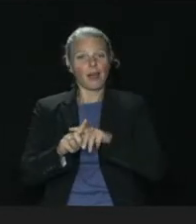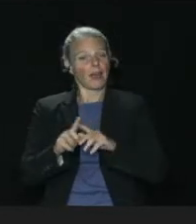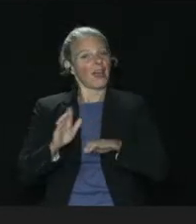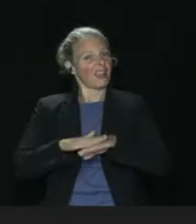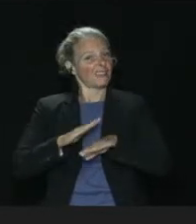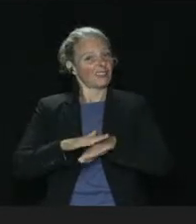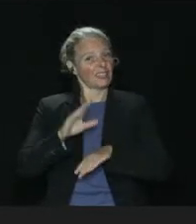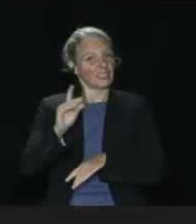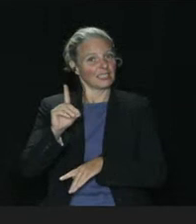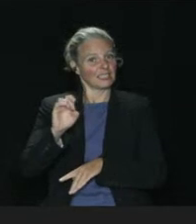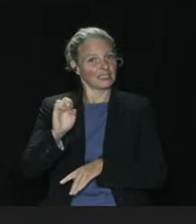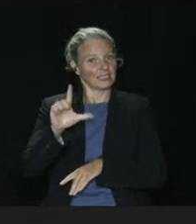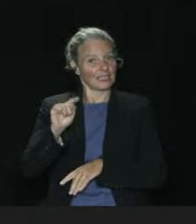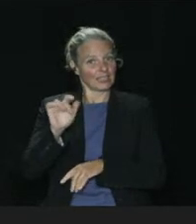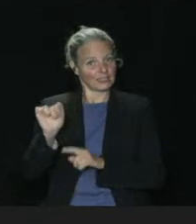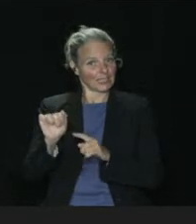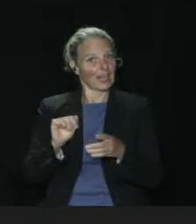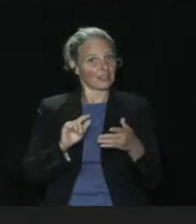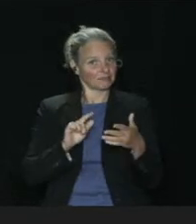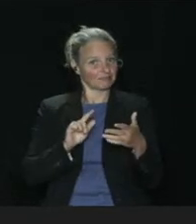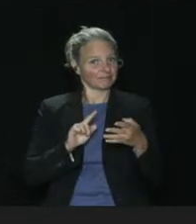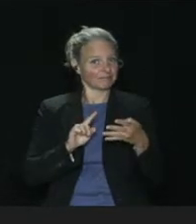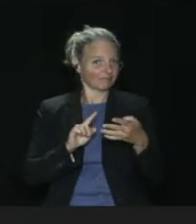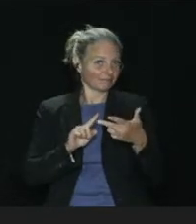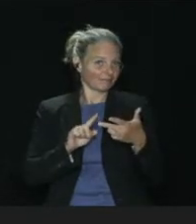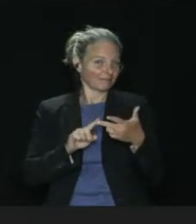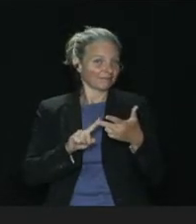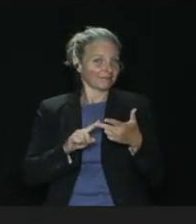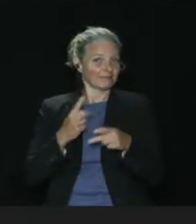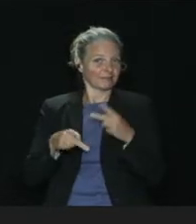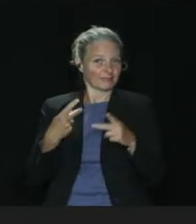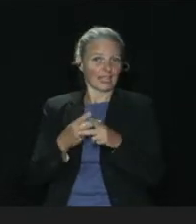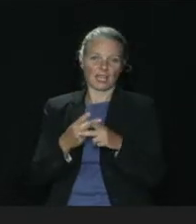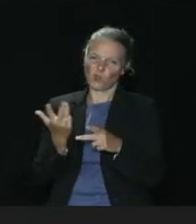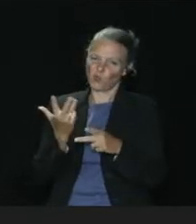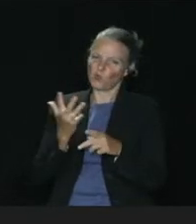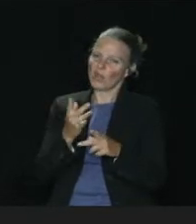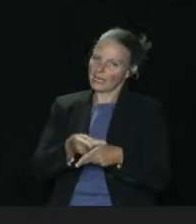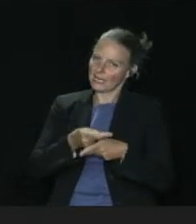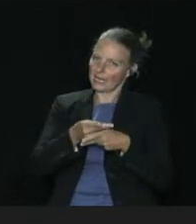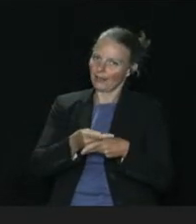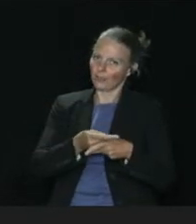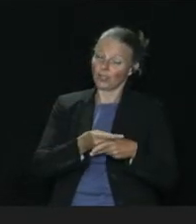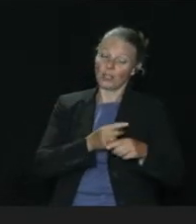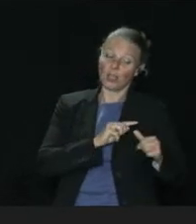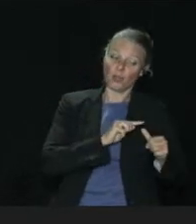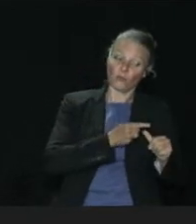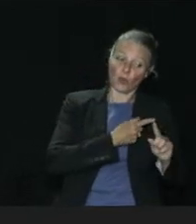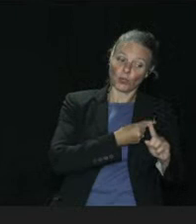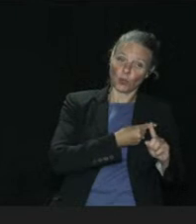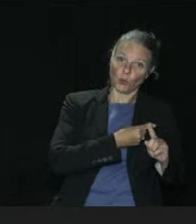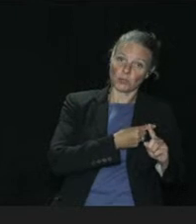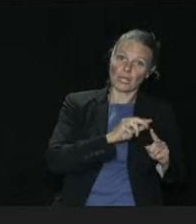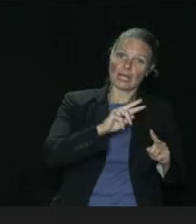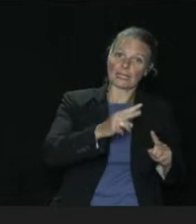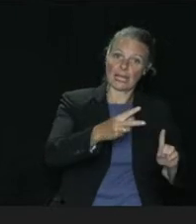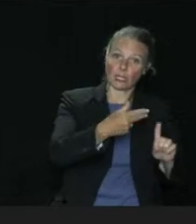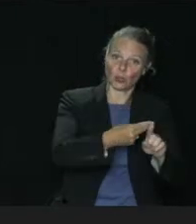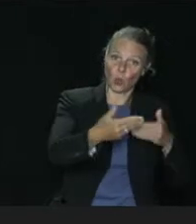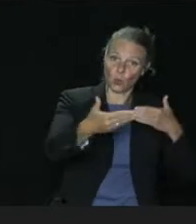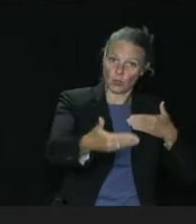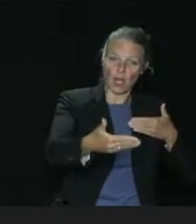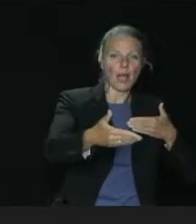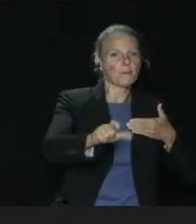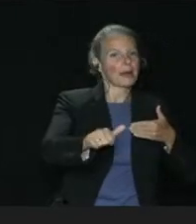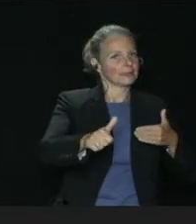caution, particularly in between the first and second doses in terms of the population